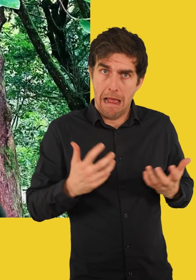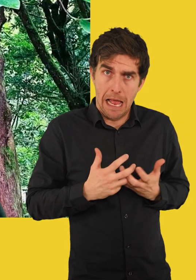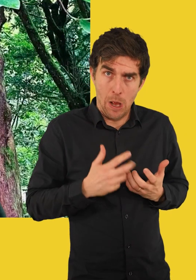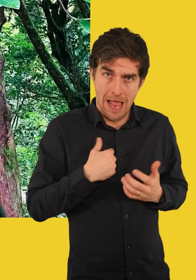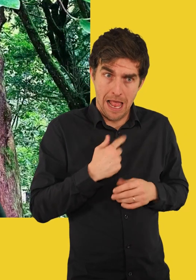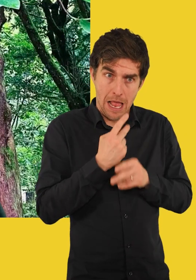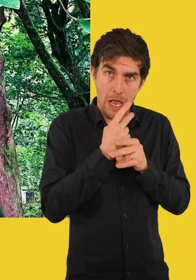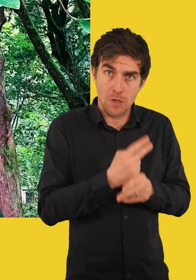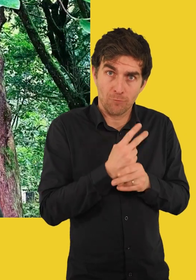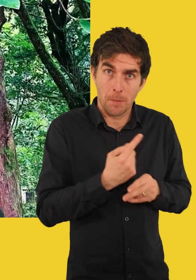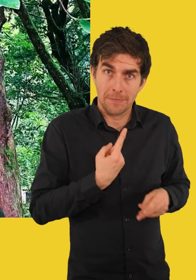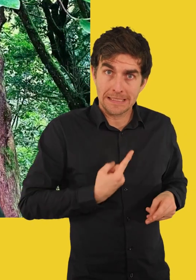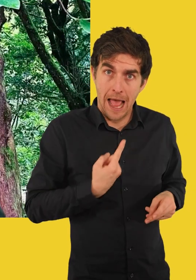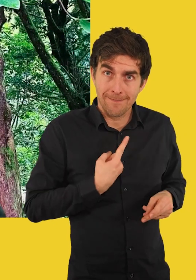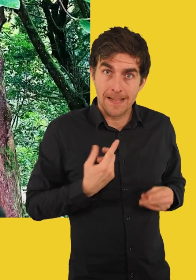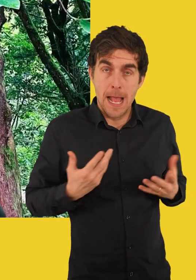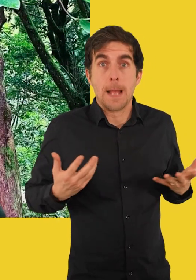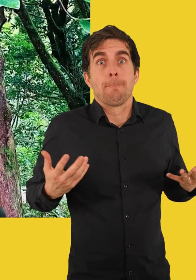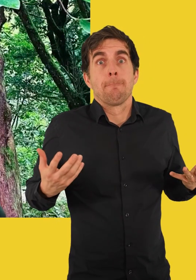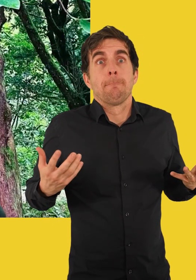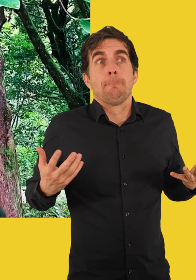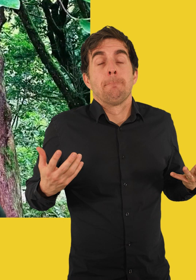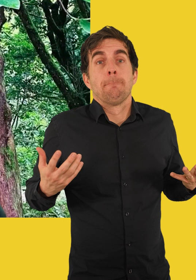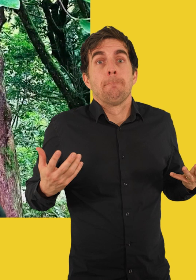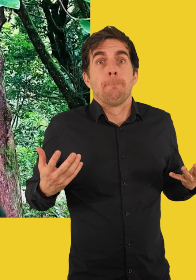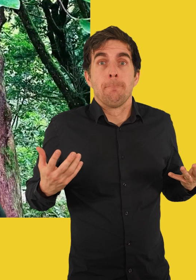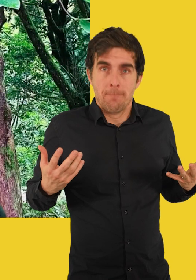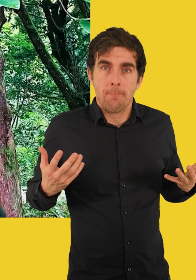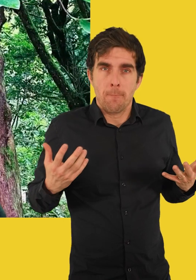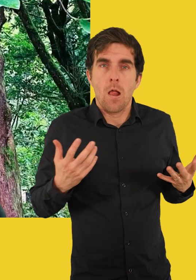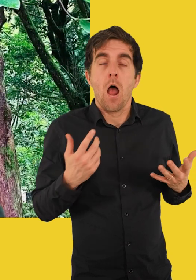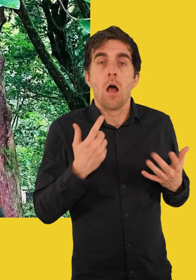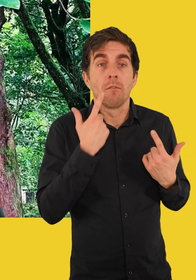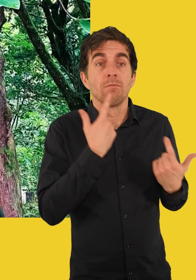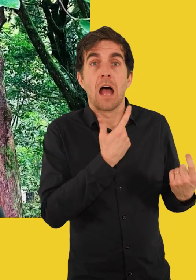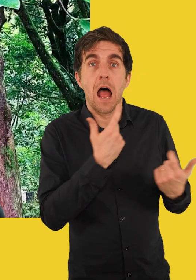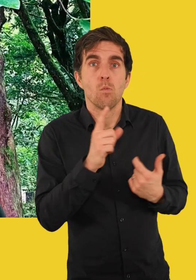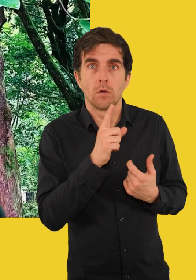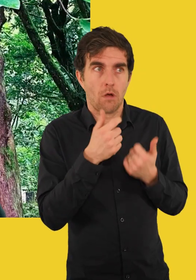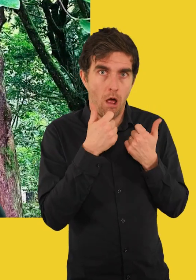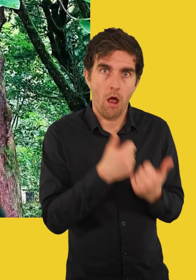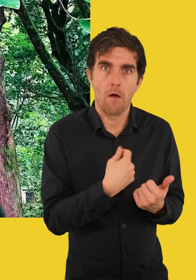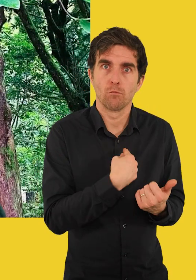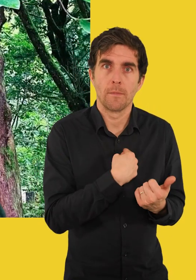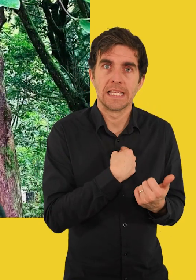to the question of how do I look after myself? The ways that have worked for